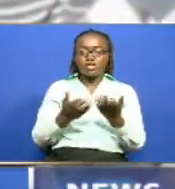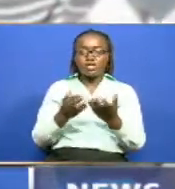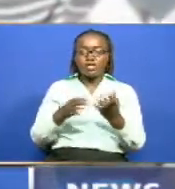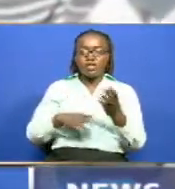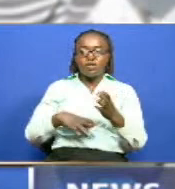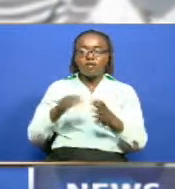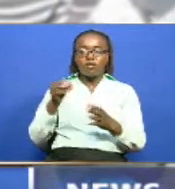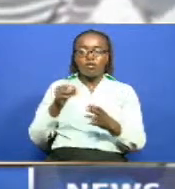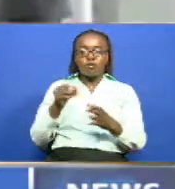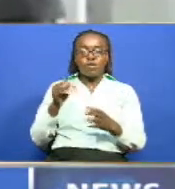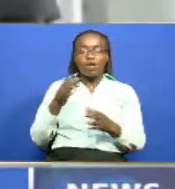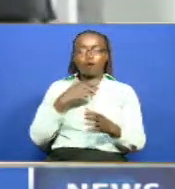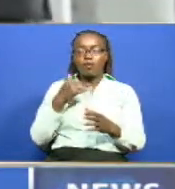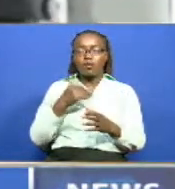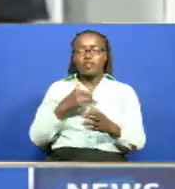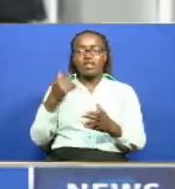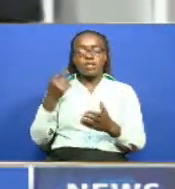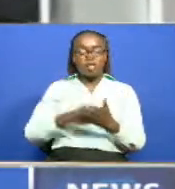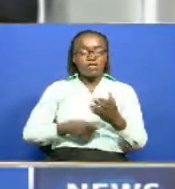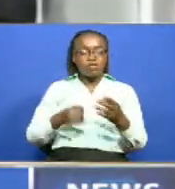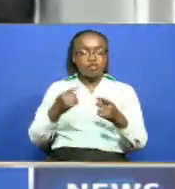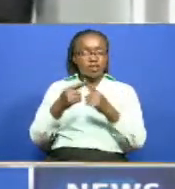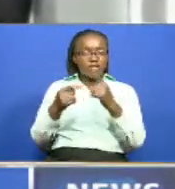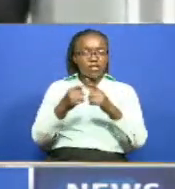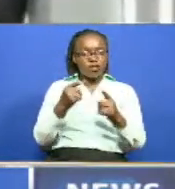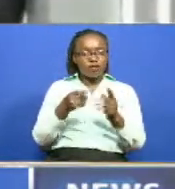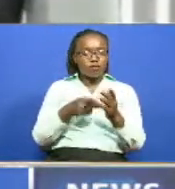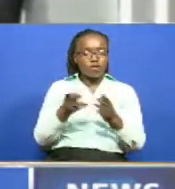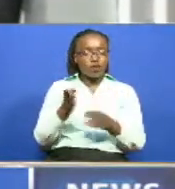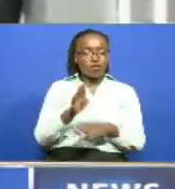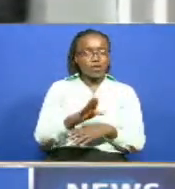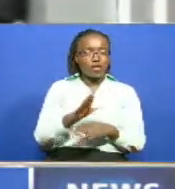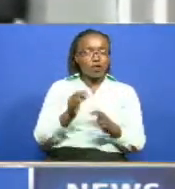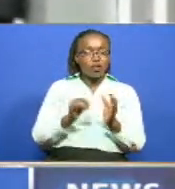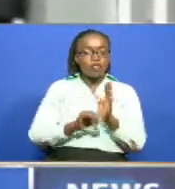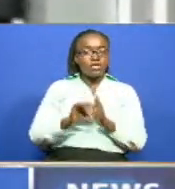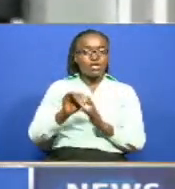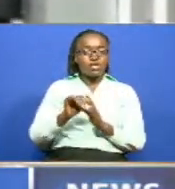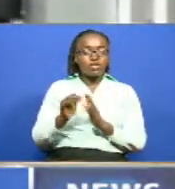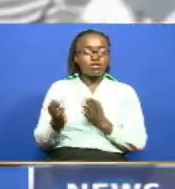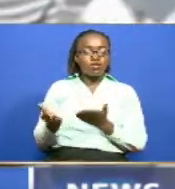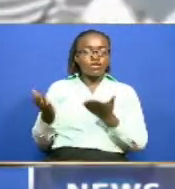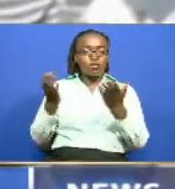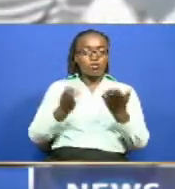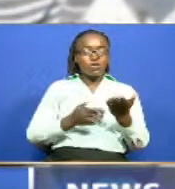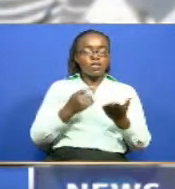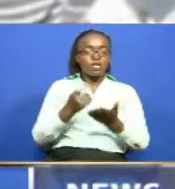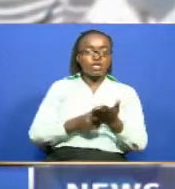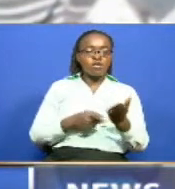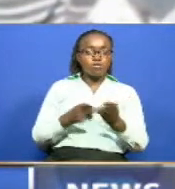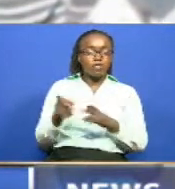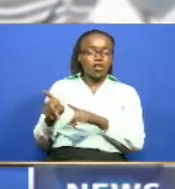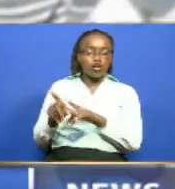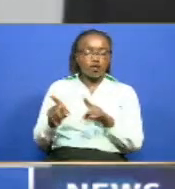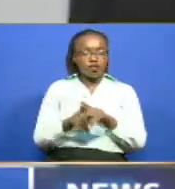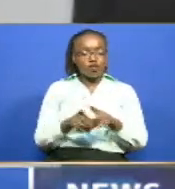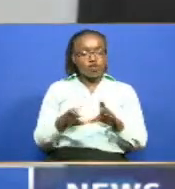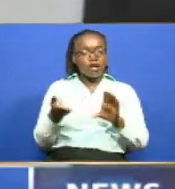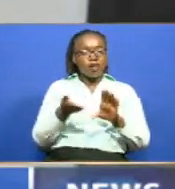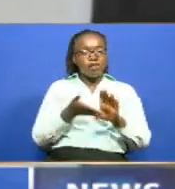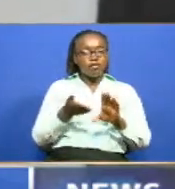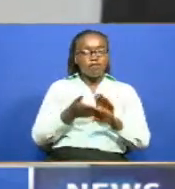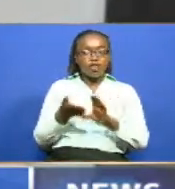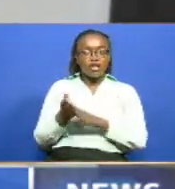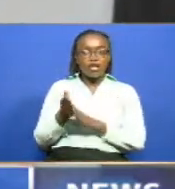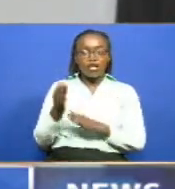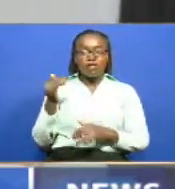Musk wants the tariffs cancelled along with a refund with interest of import taxes paid, according to the filing. Finally,